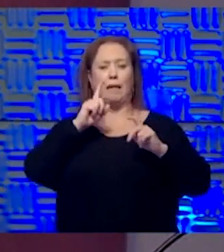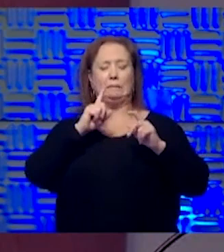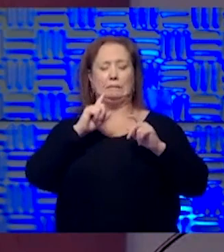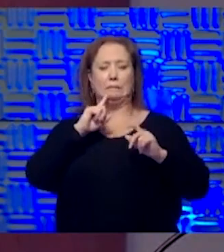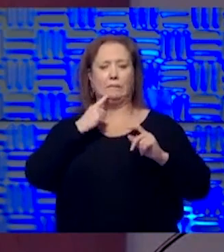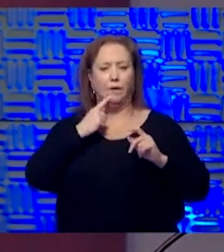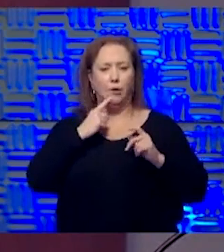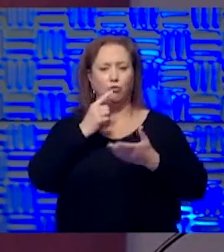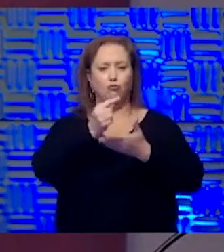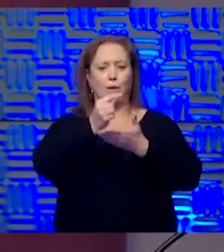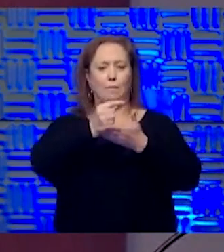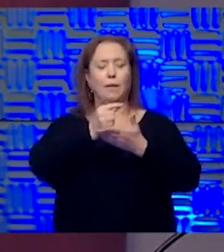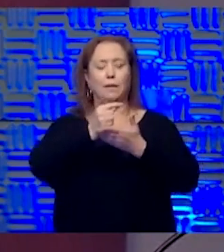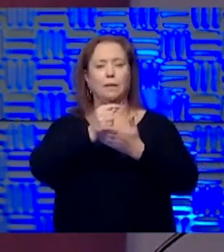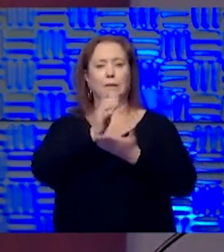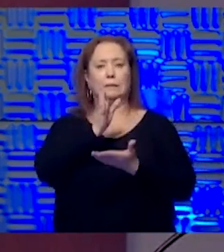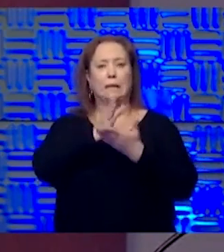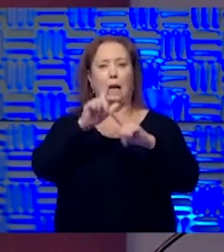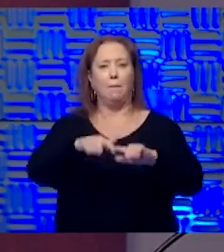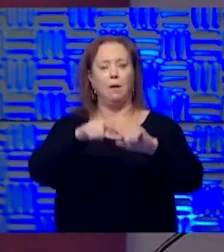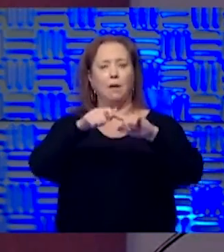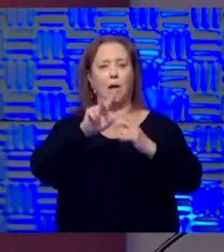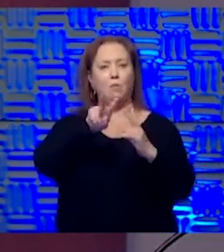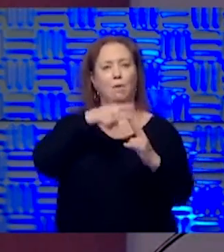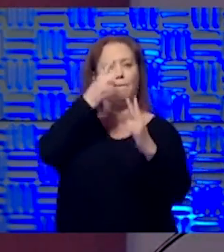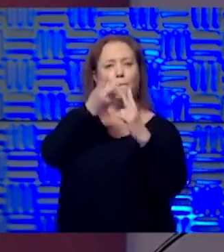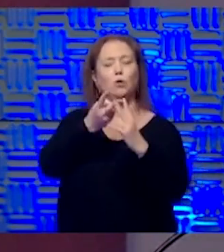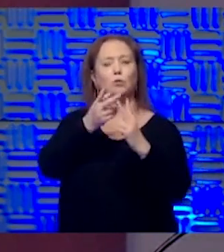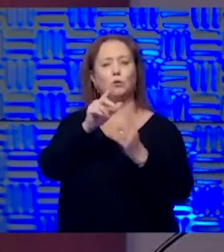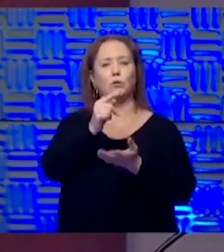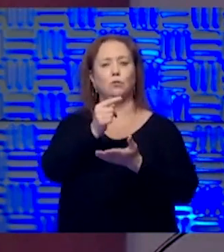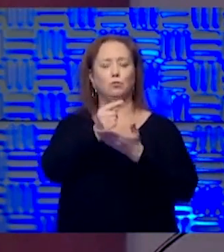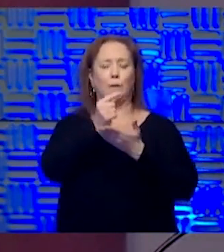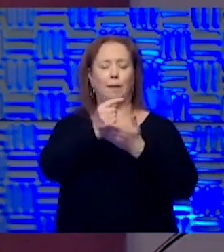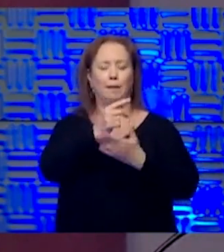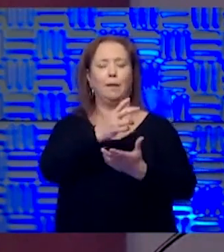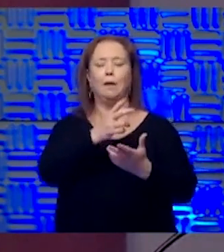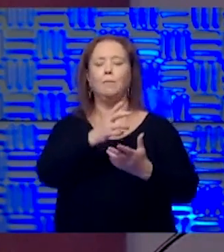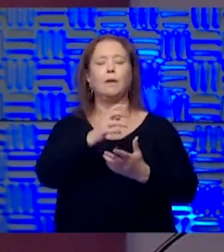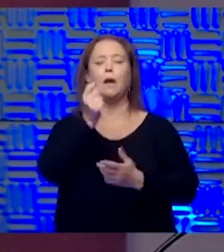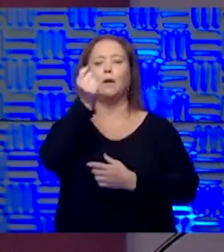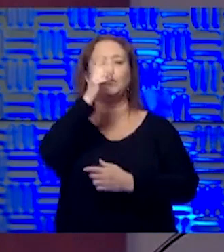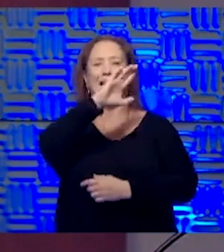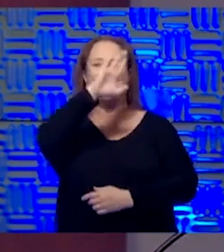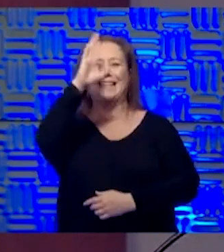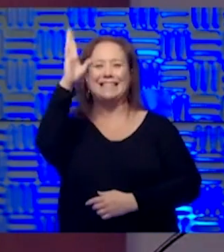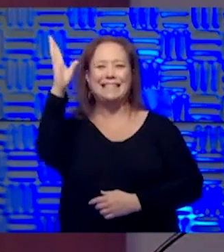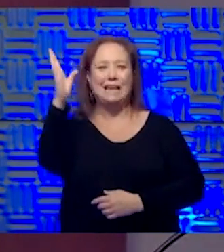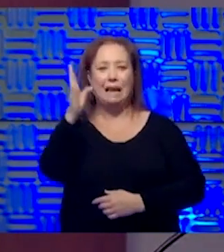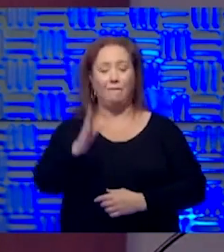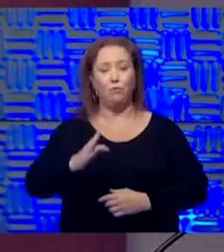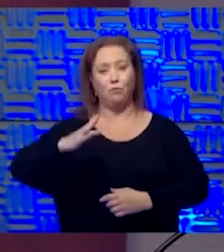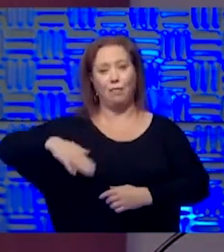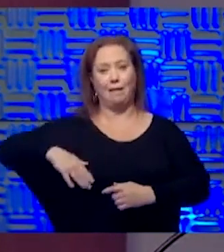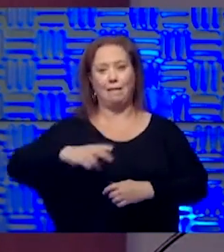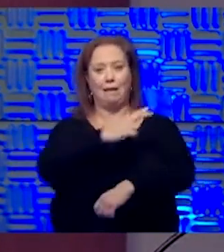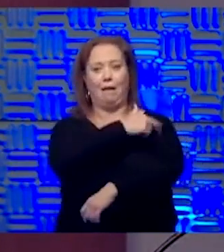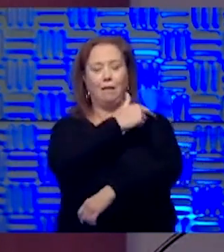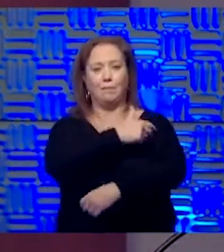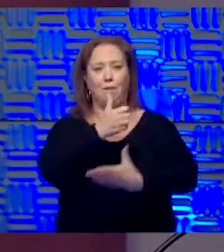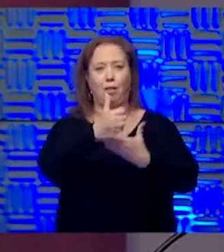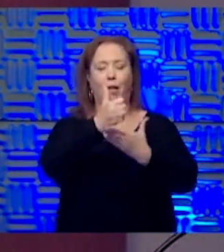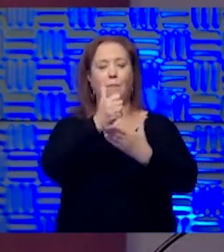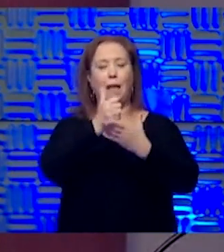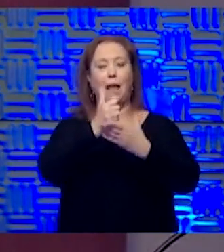try and reverse symptoms is waiting too long to come to the hospital. But it's never too late to have medical care and have your risk